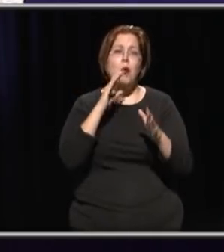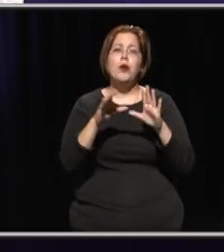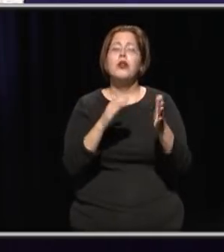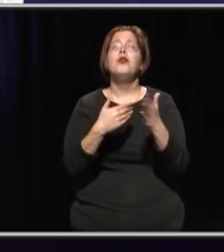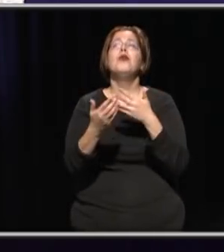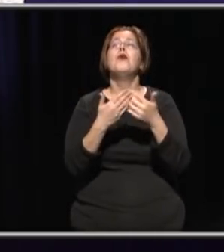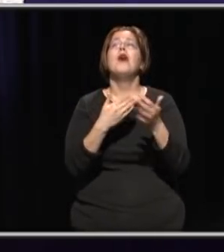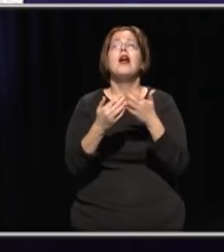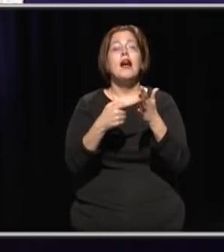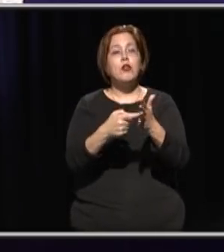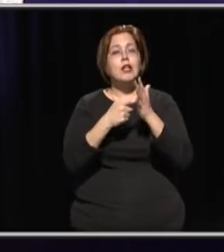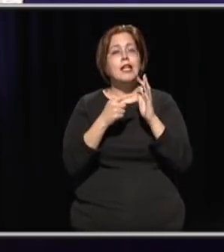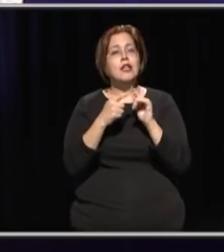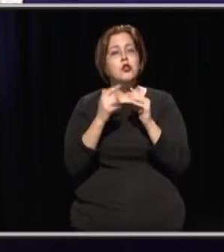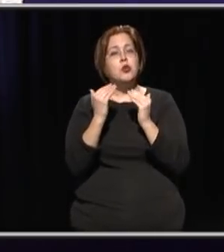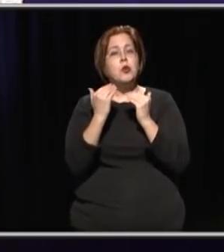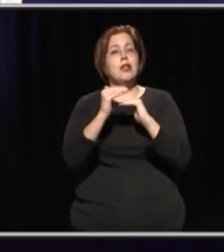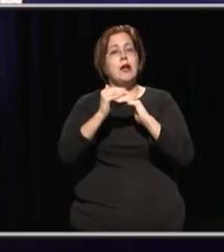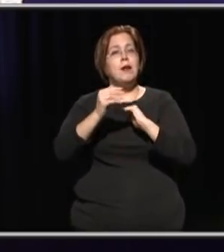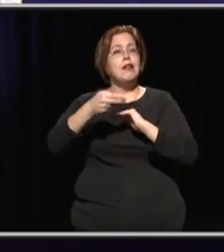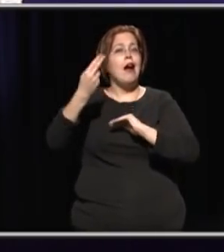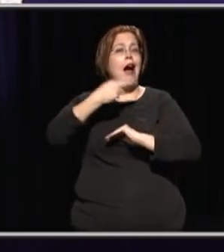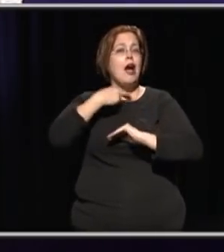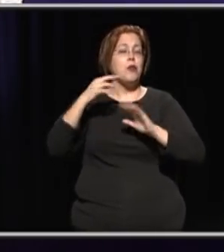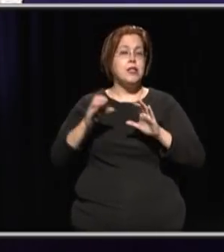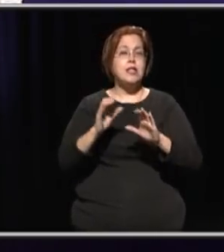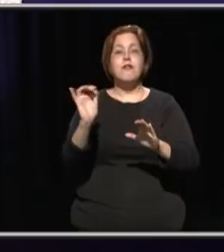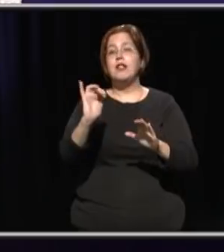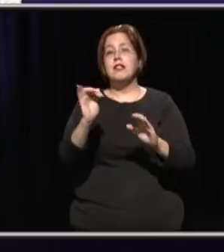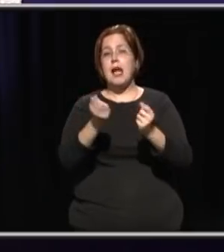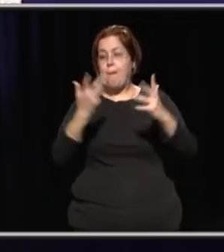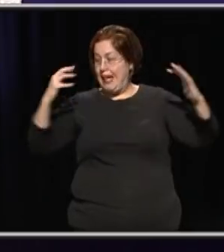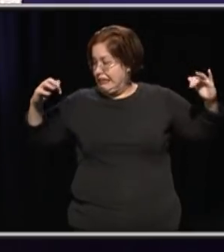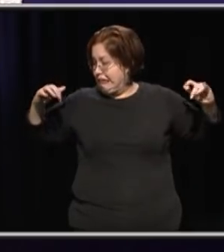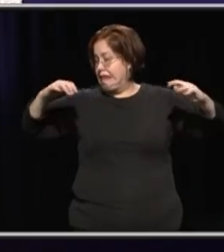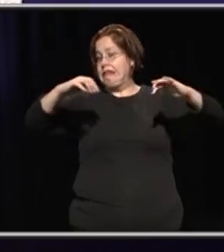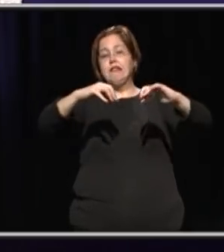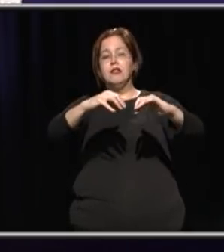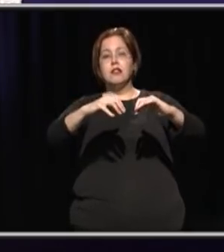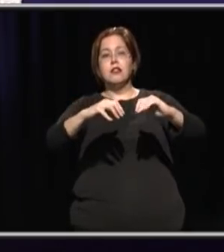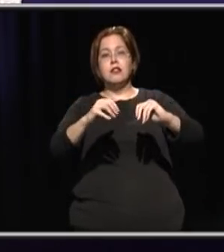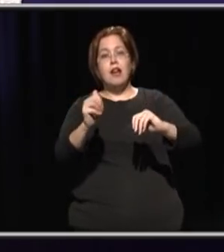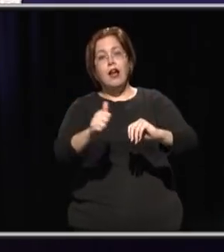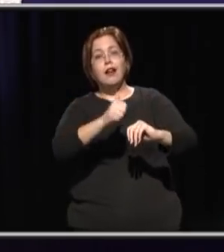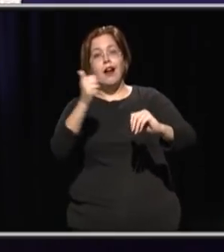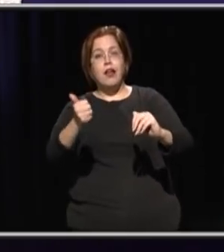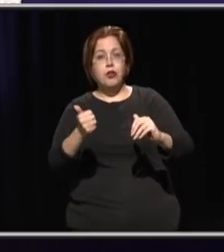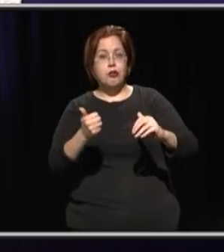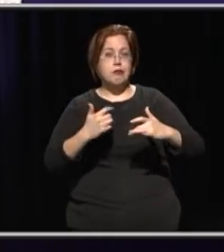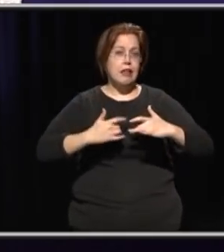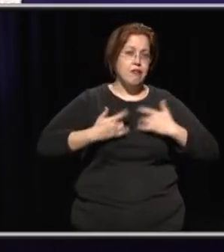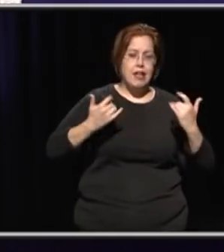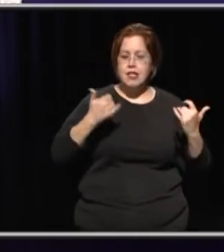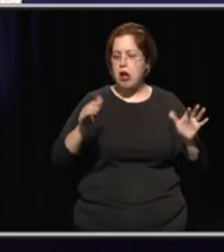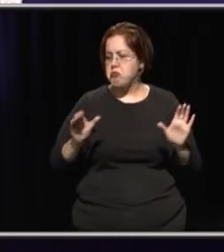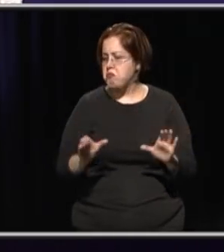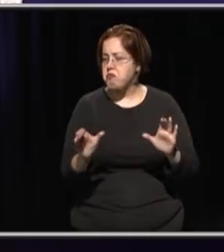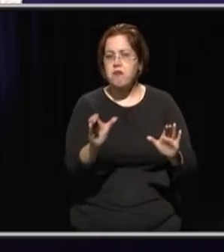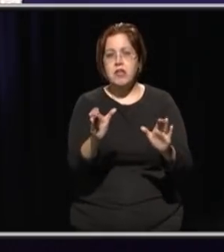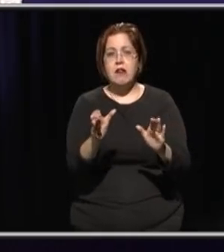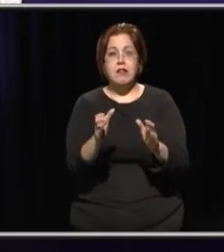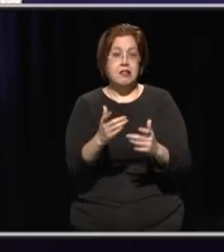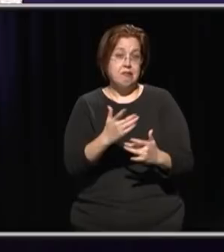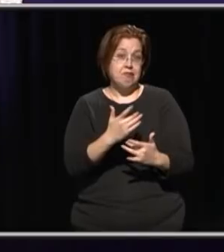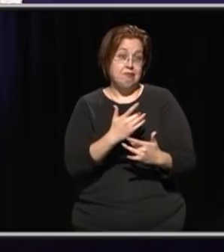do to limit the high-risk activities like mass gatherings and other activities that are prone